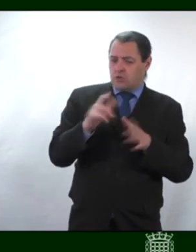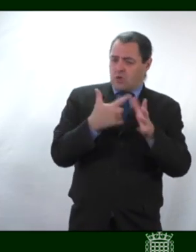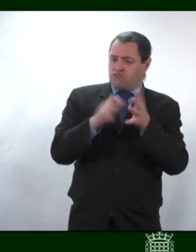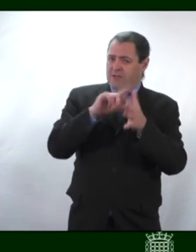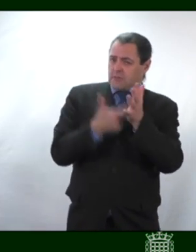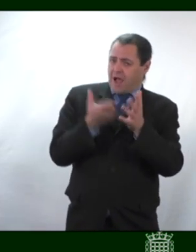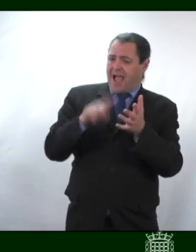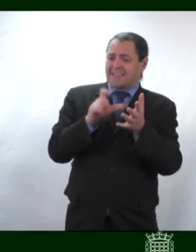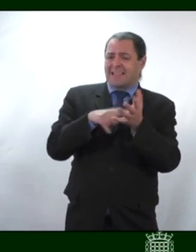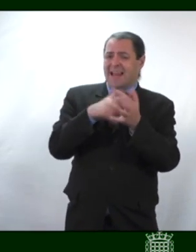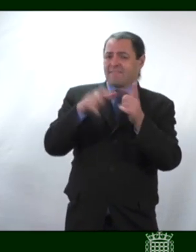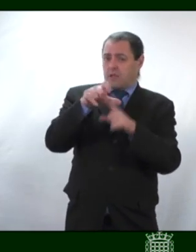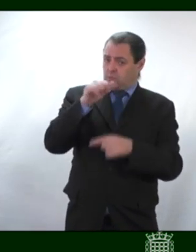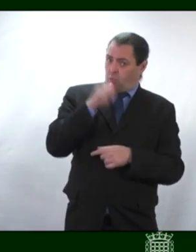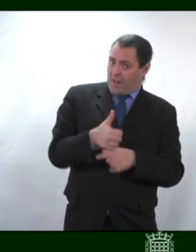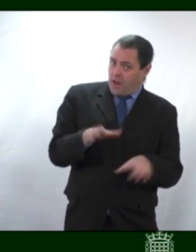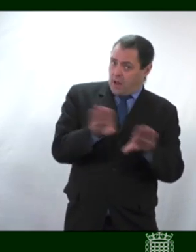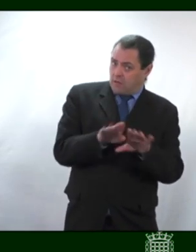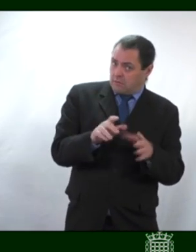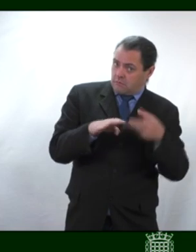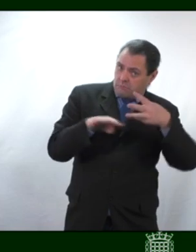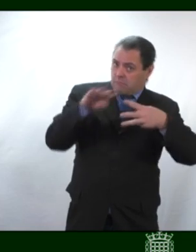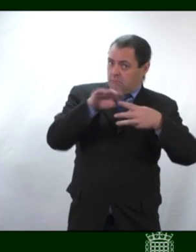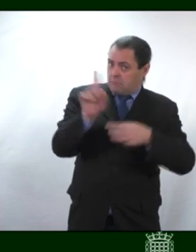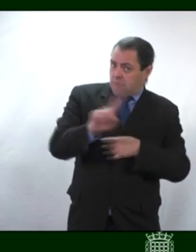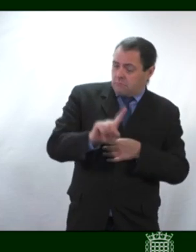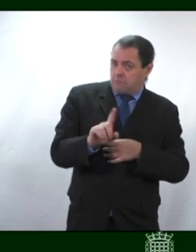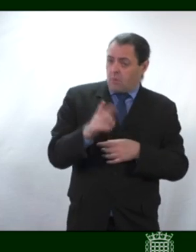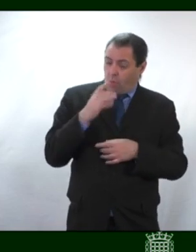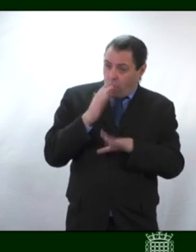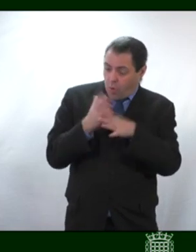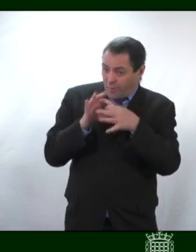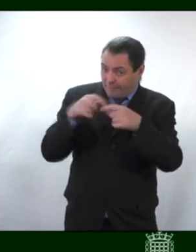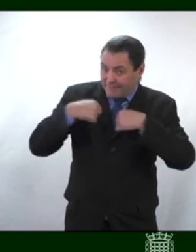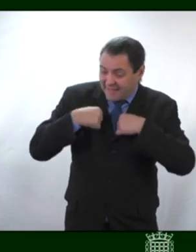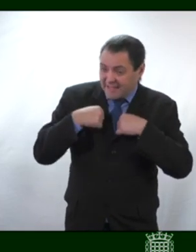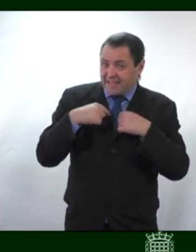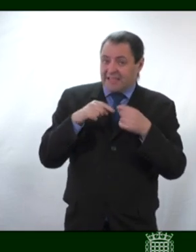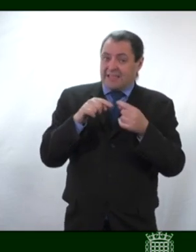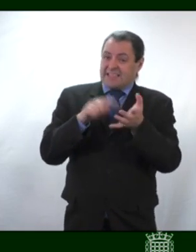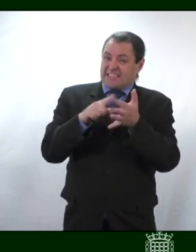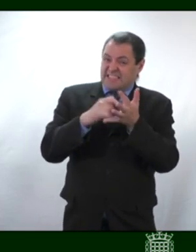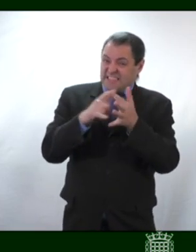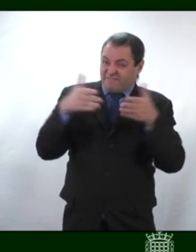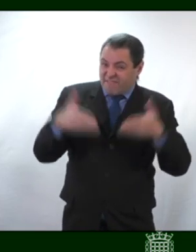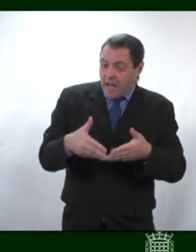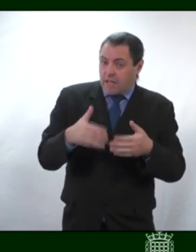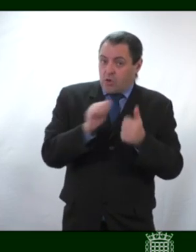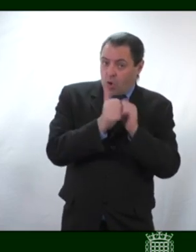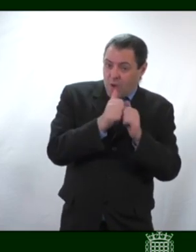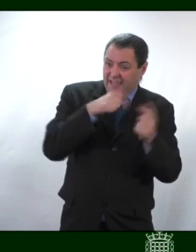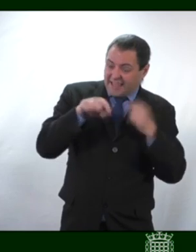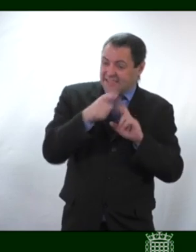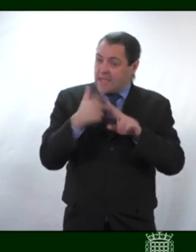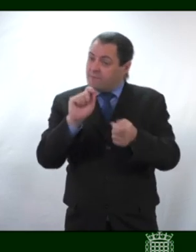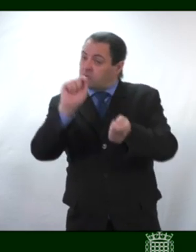And will he also commit to working with me, Redcar and Cleveland Council, my Tees Valley colleagues and the Tees Valley Mayor Ben Houchin on any future